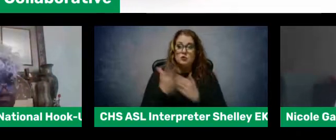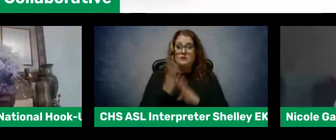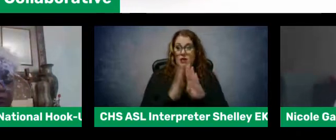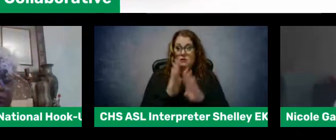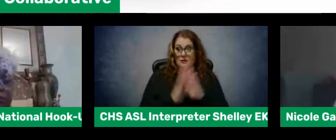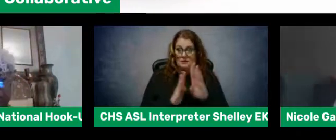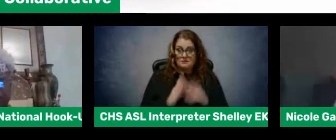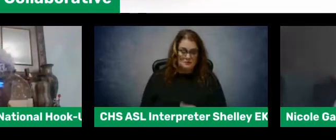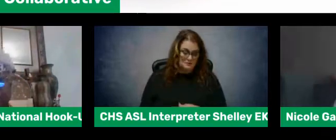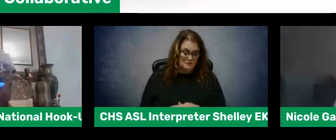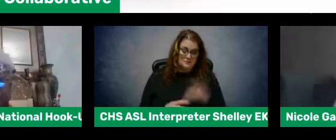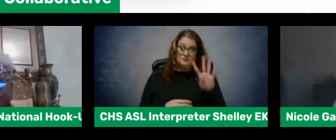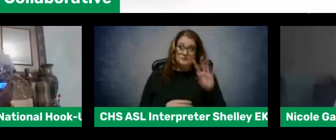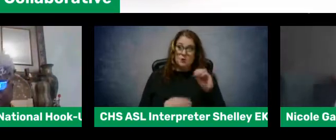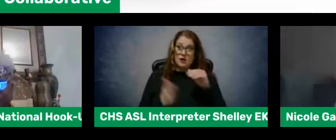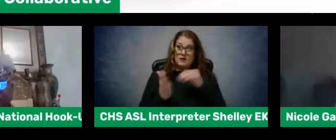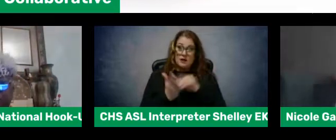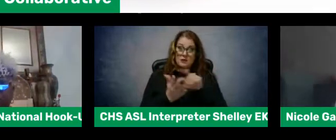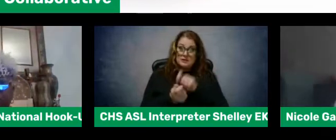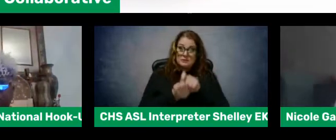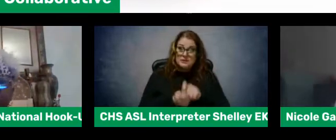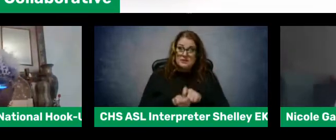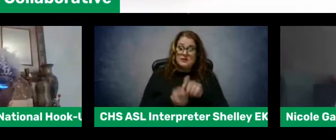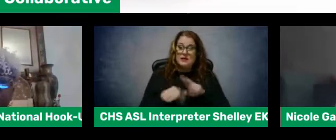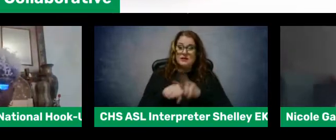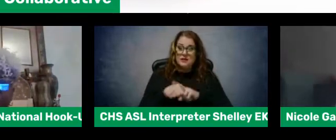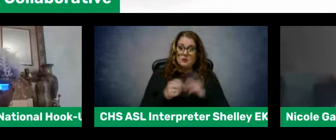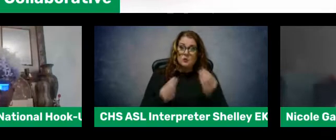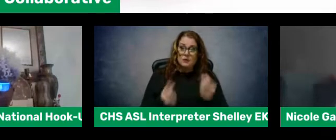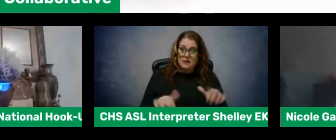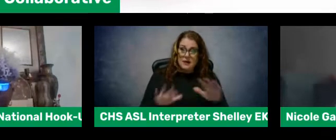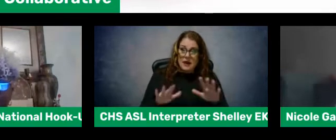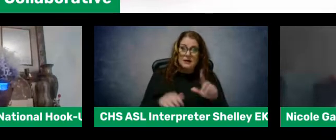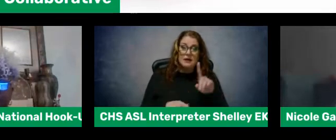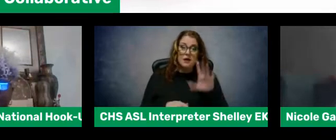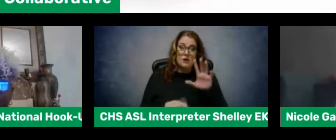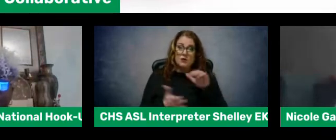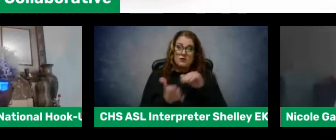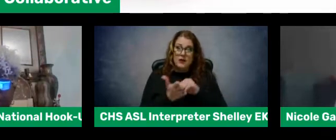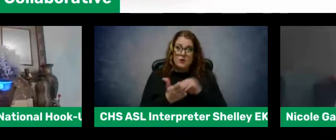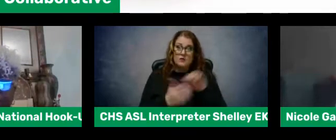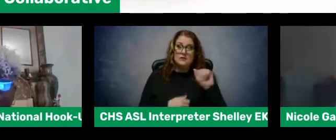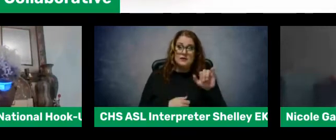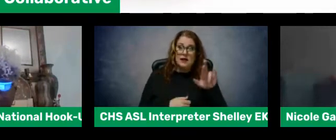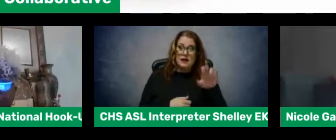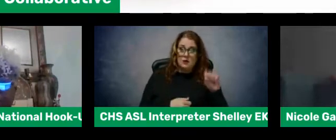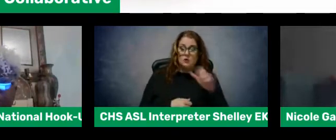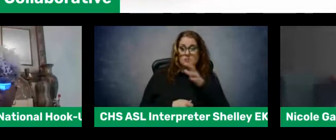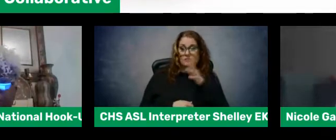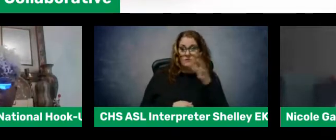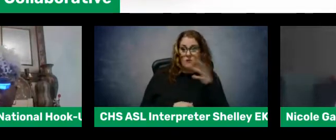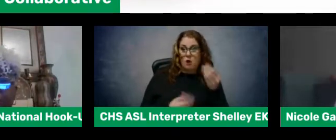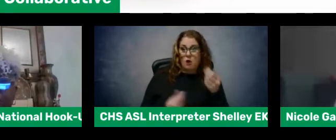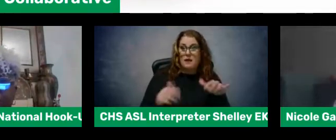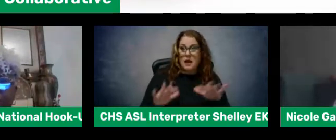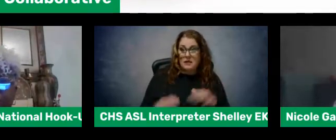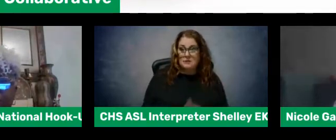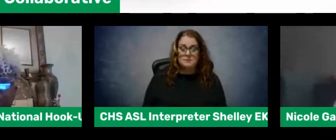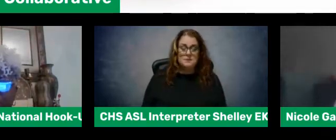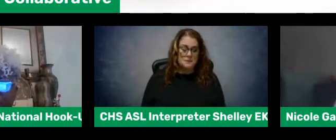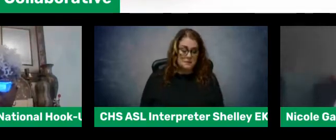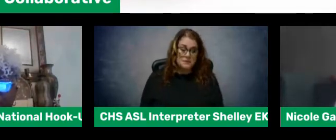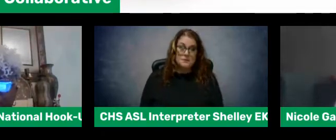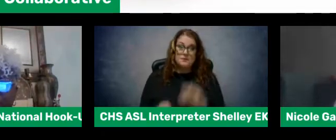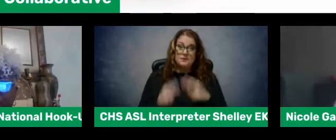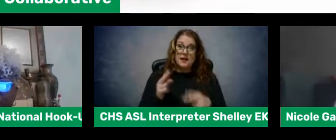development. 40,000 specifically of natural land and 100,000 acres of farmland. And just to put